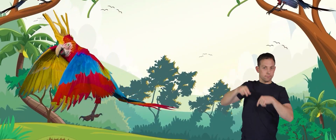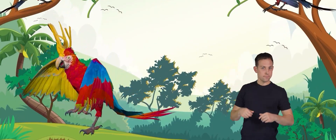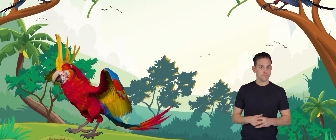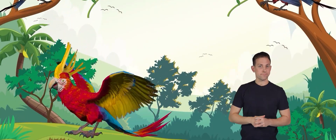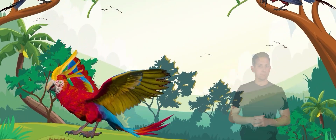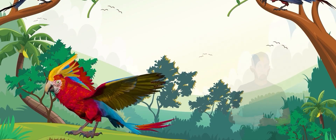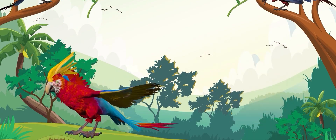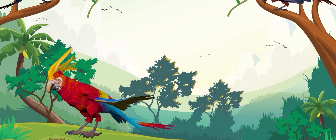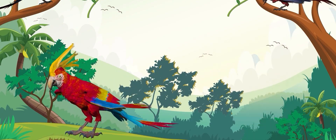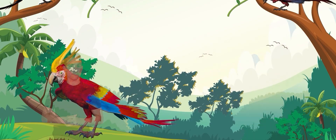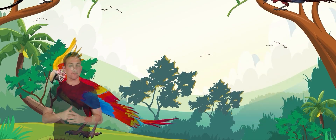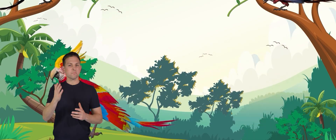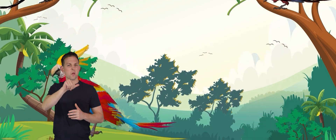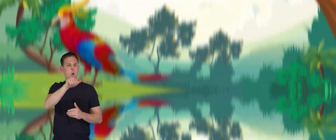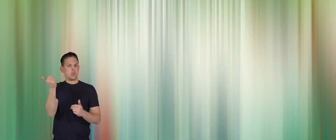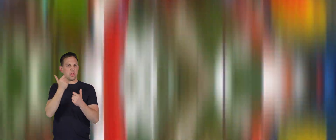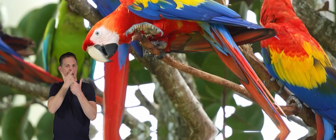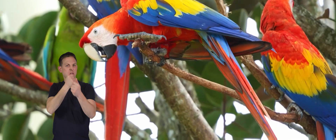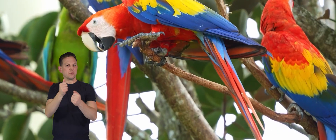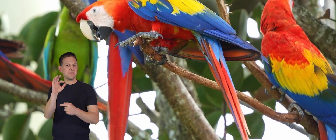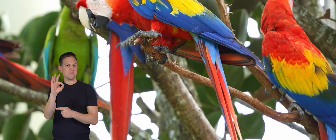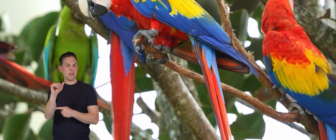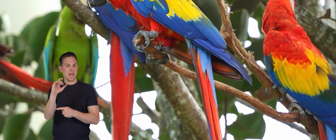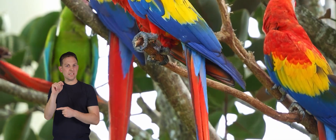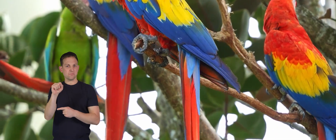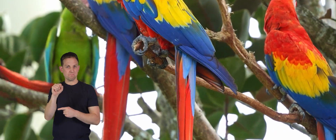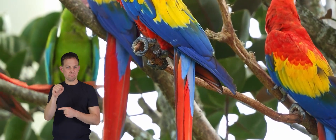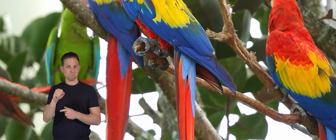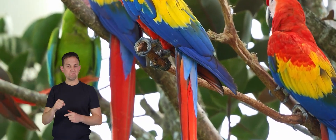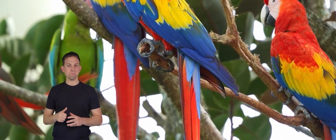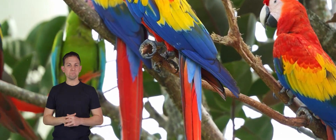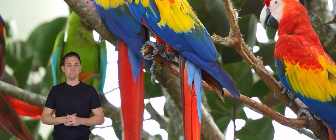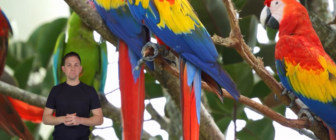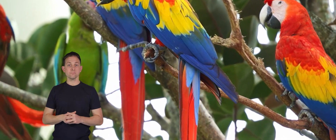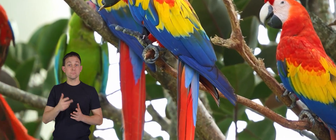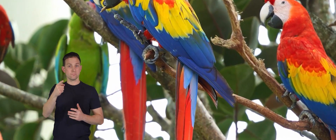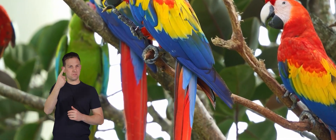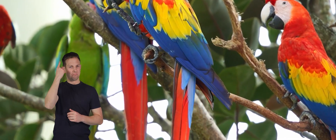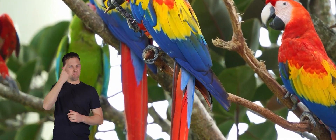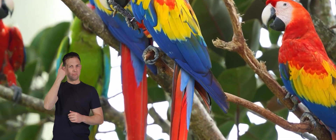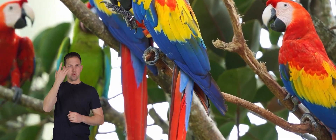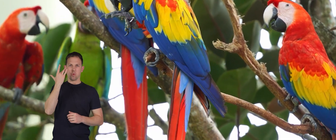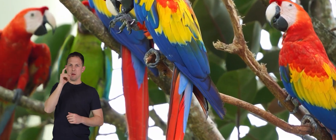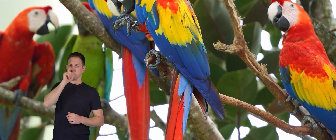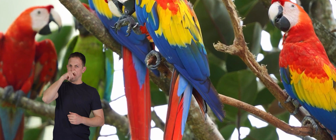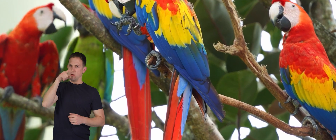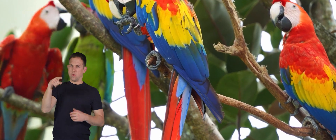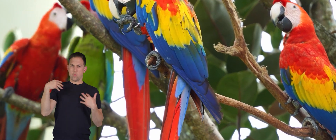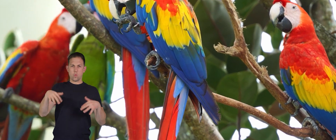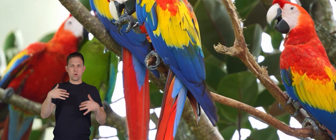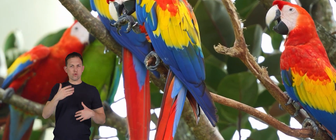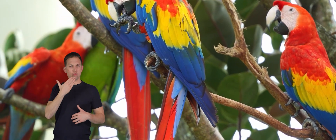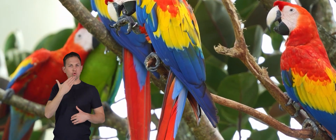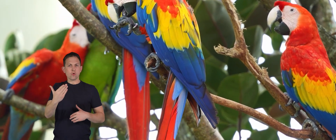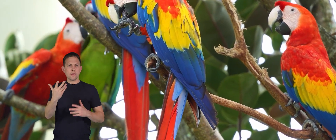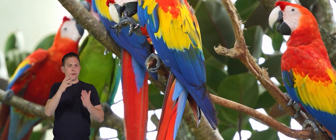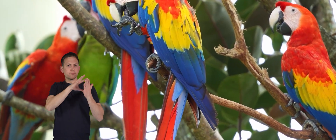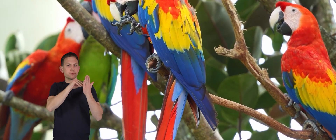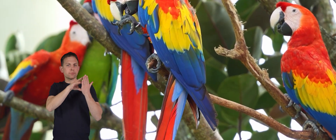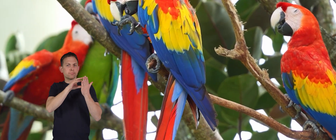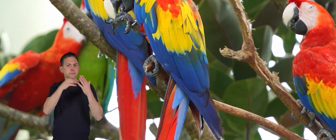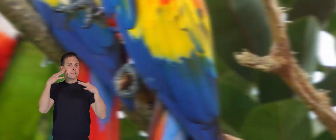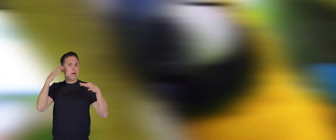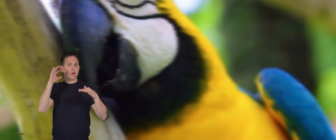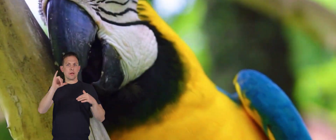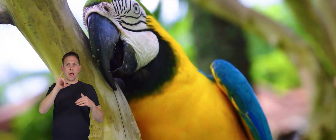Other interesting facts Have you ever wondered why parrots are so good at mimicking sounds, including human